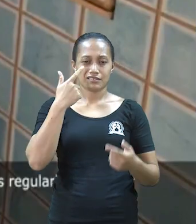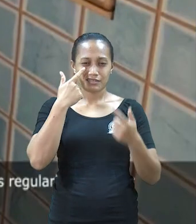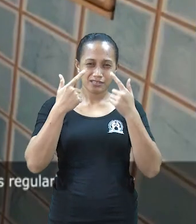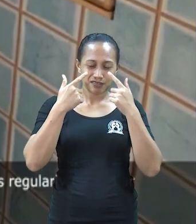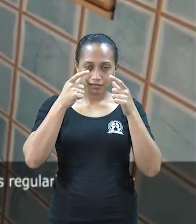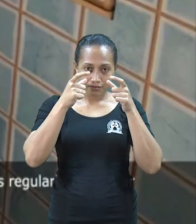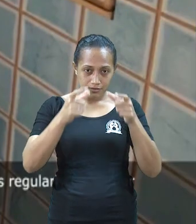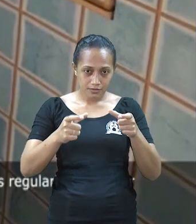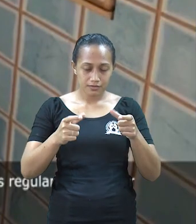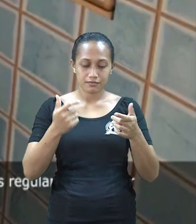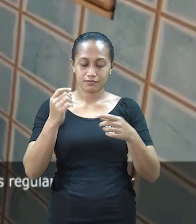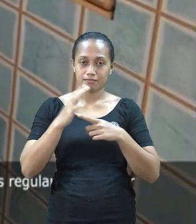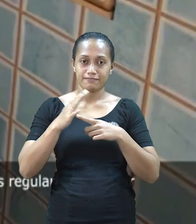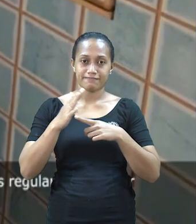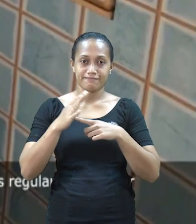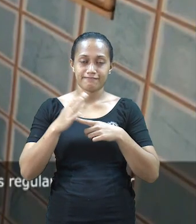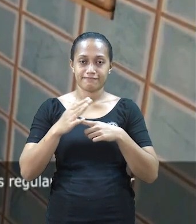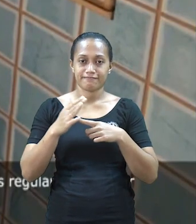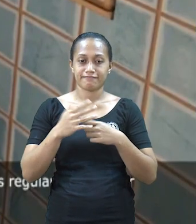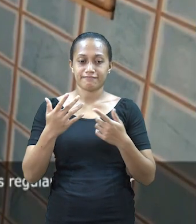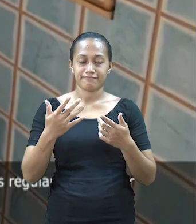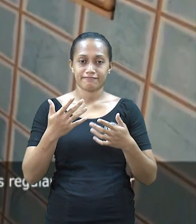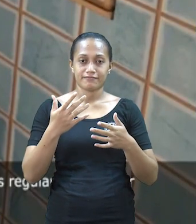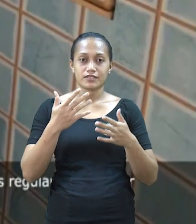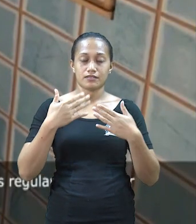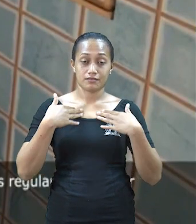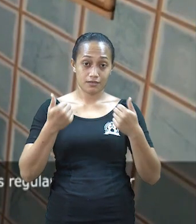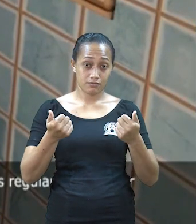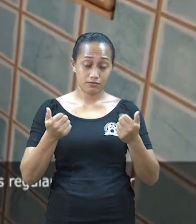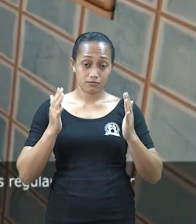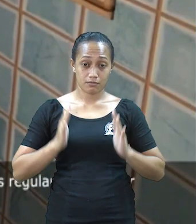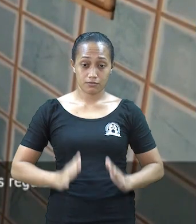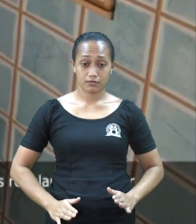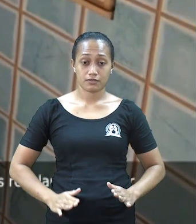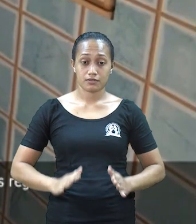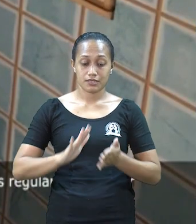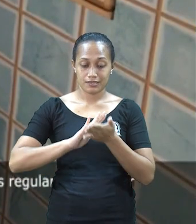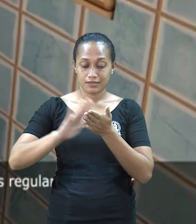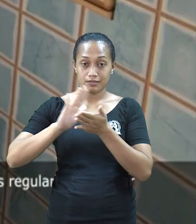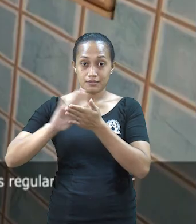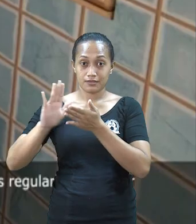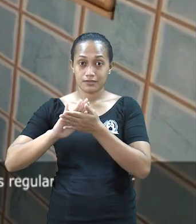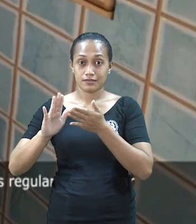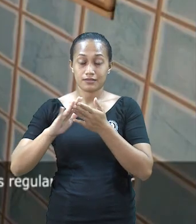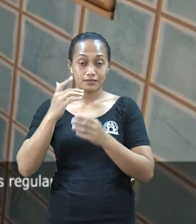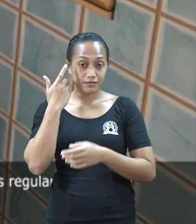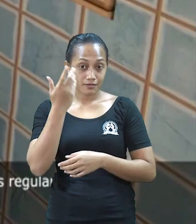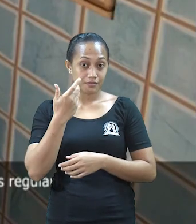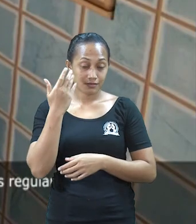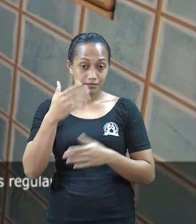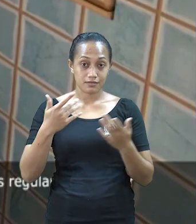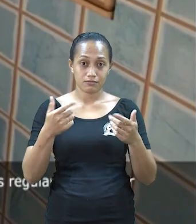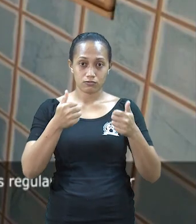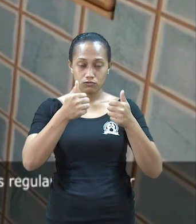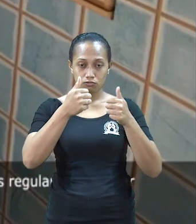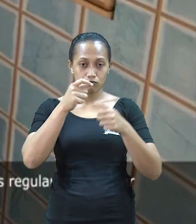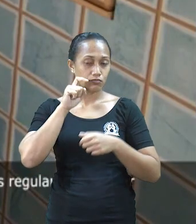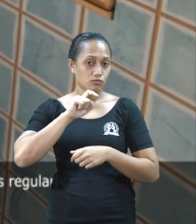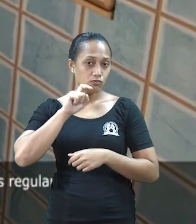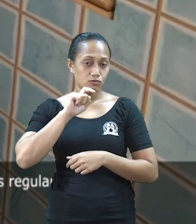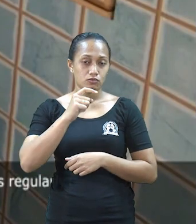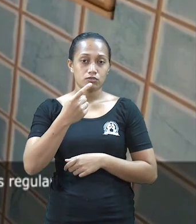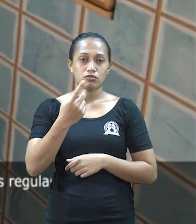Eye care is also much important as part of hygiene. Cleansing of eyes regularly with clear